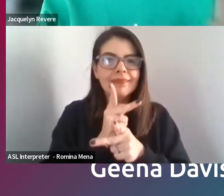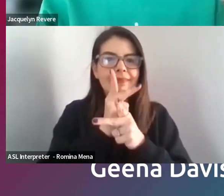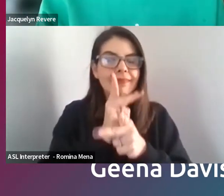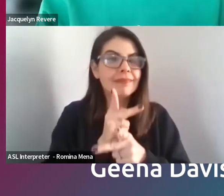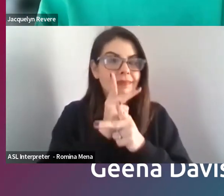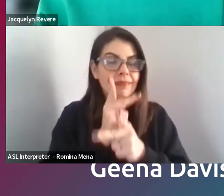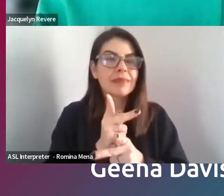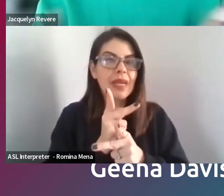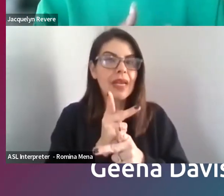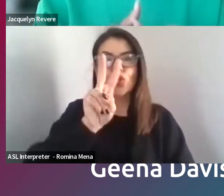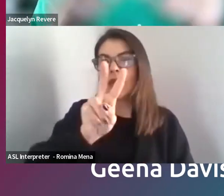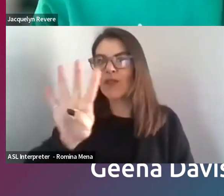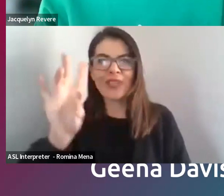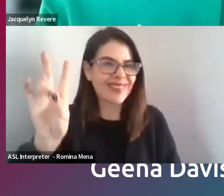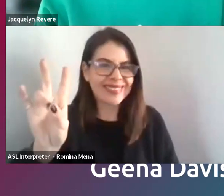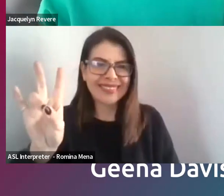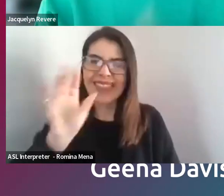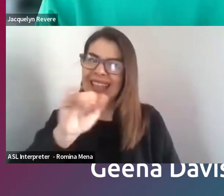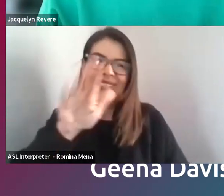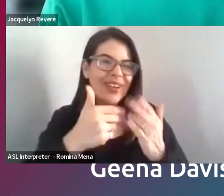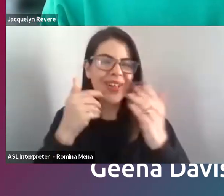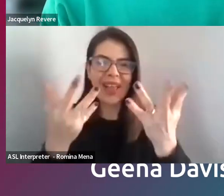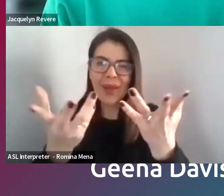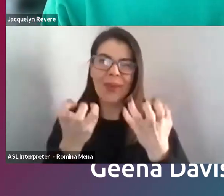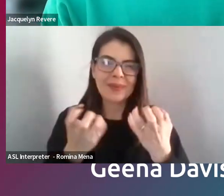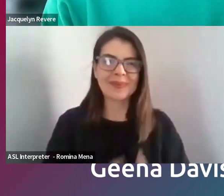caregivers 24/7. That's all I want.